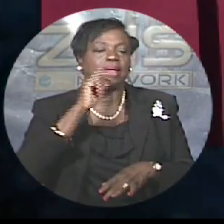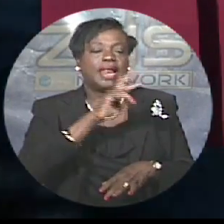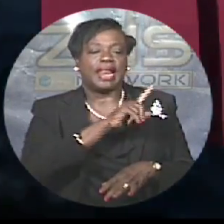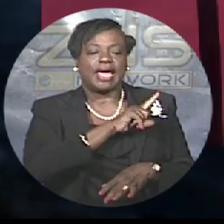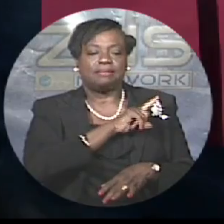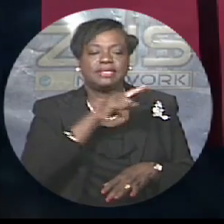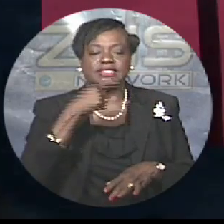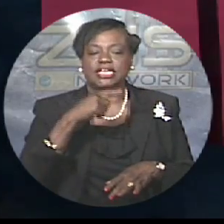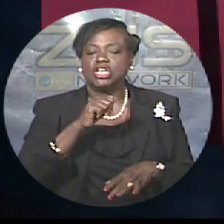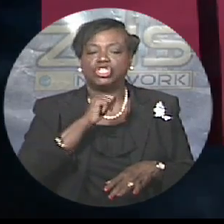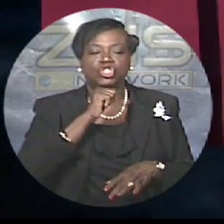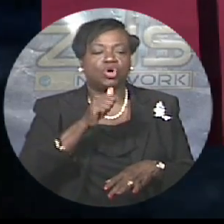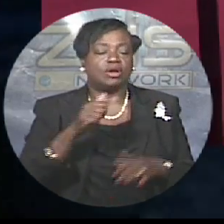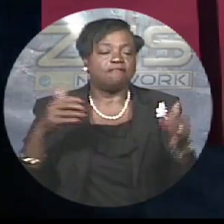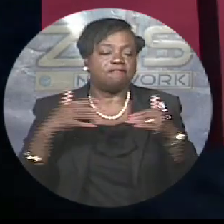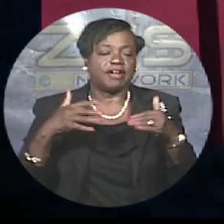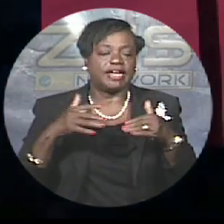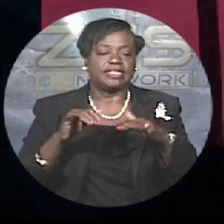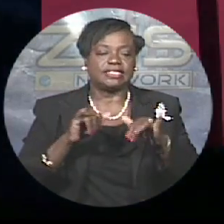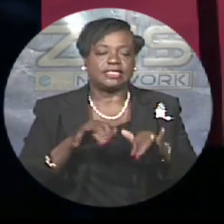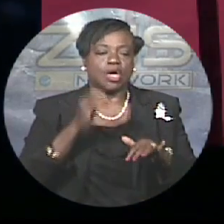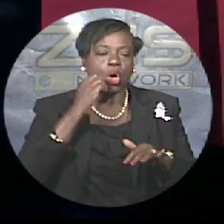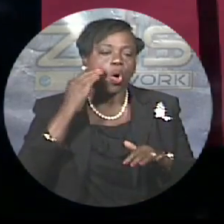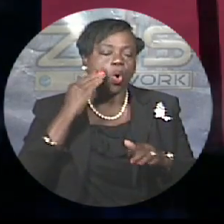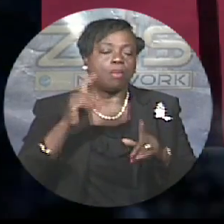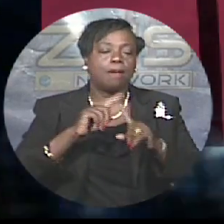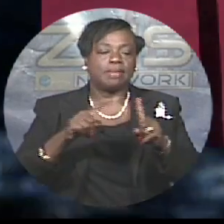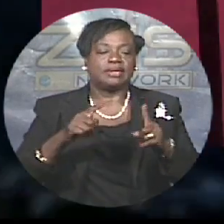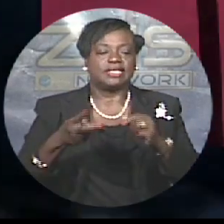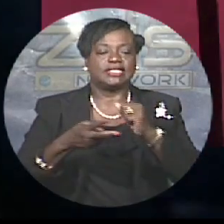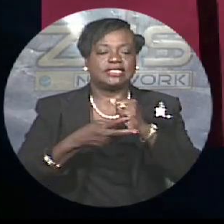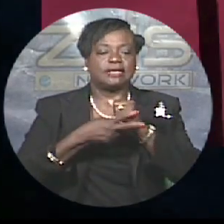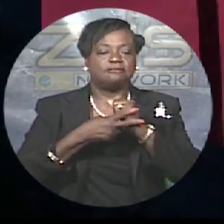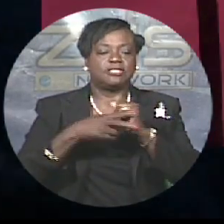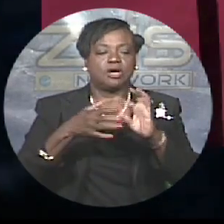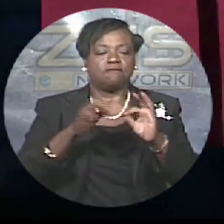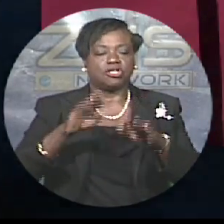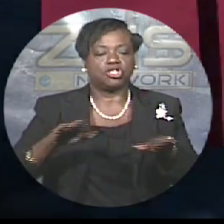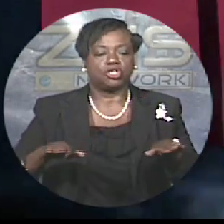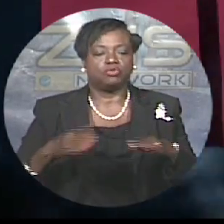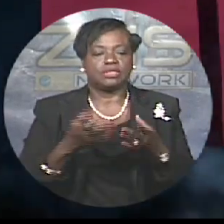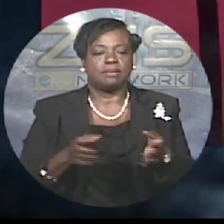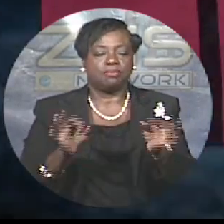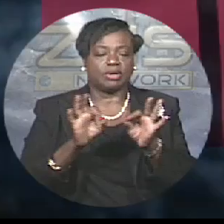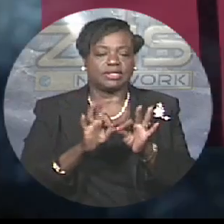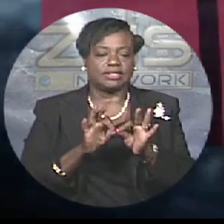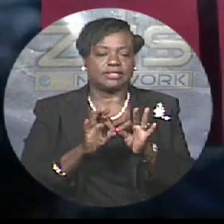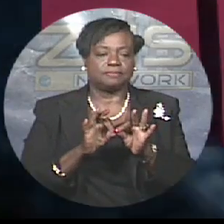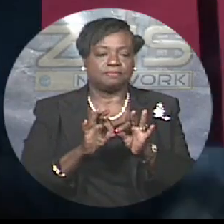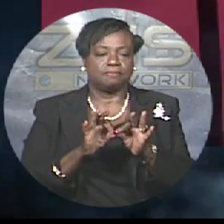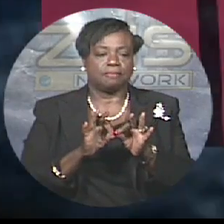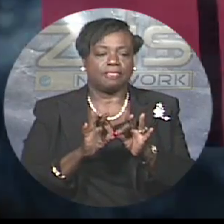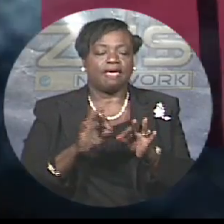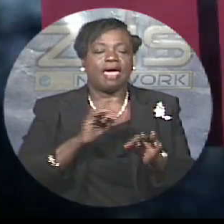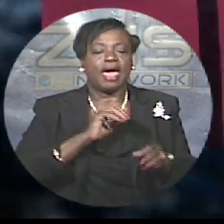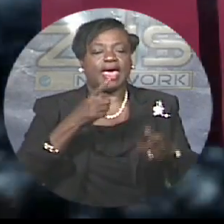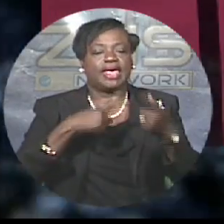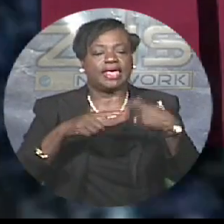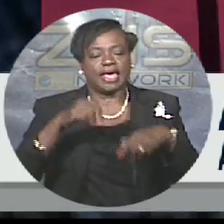stay at home, but like many evacuees, the safety of her children was a priority. I came because,